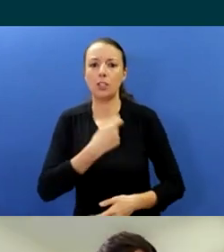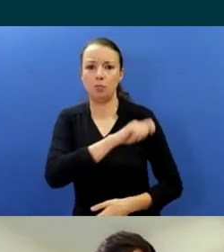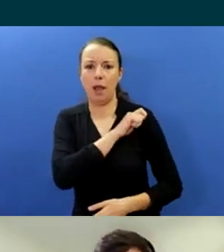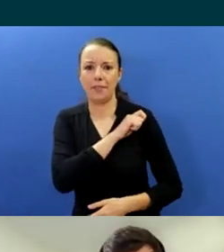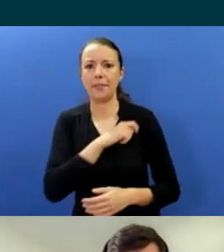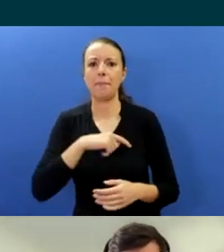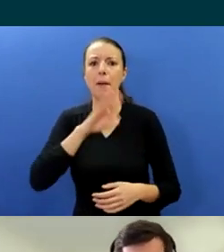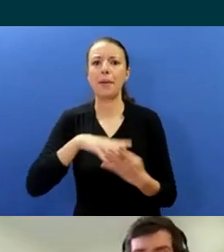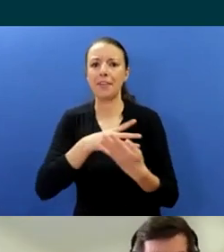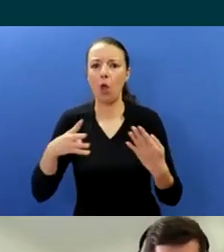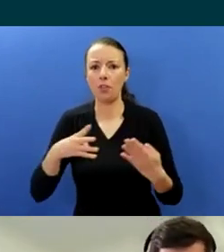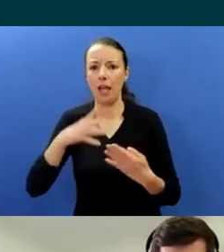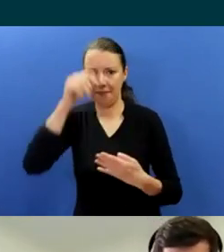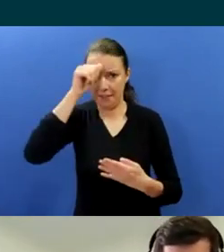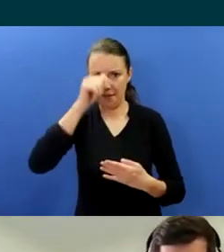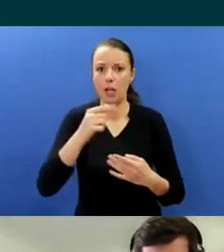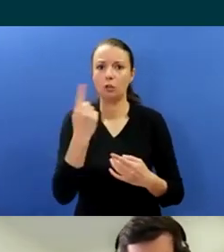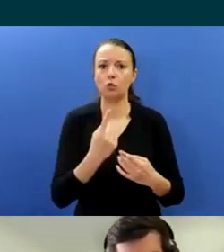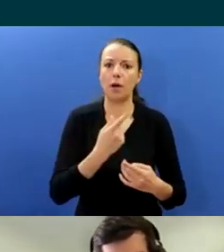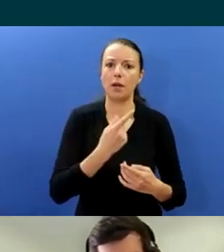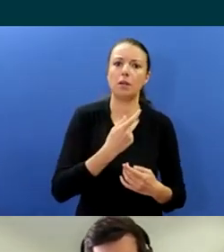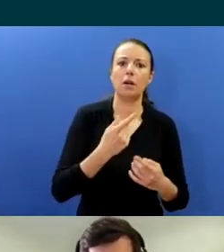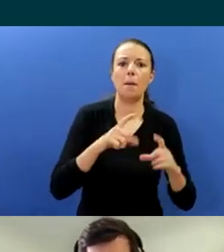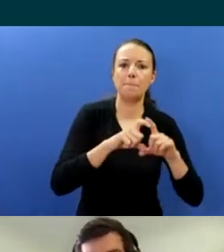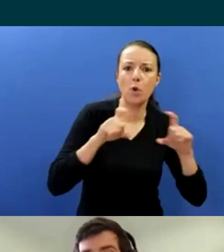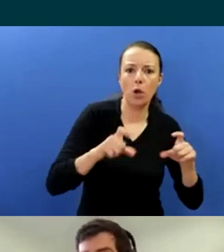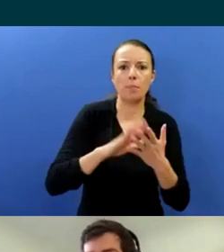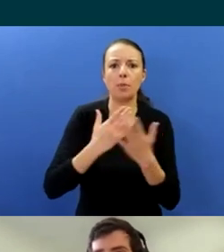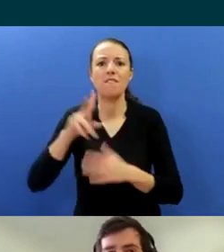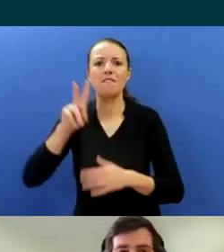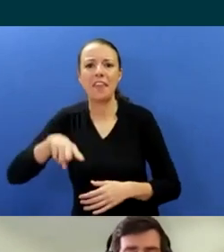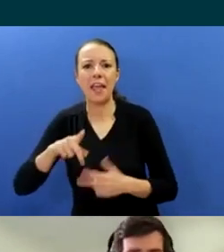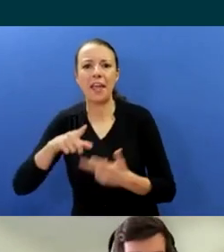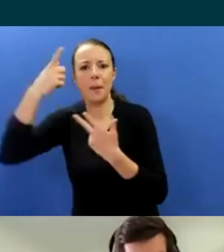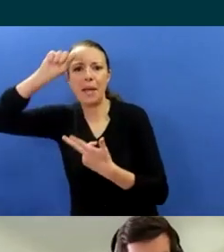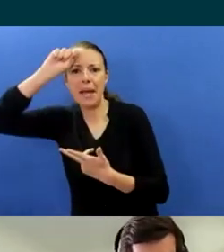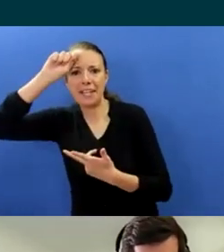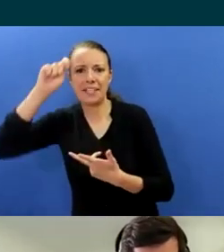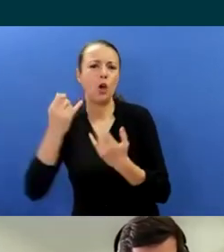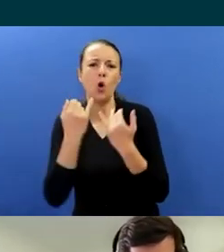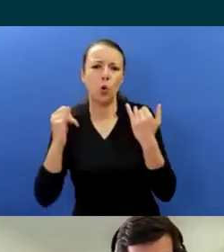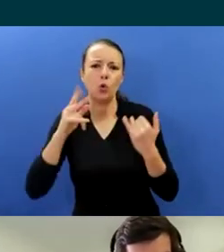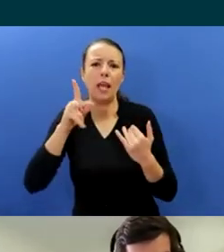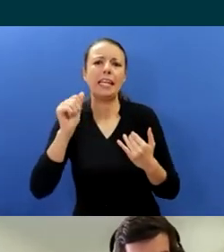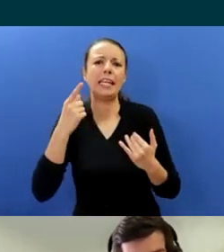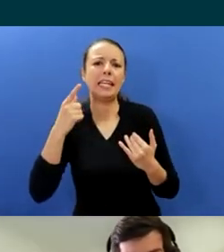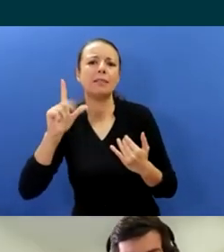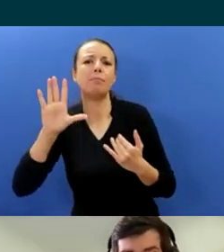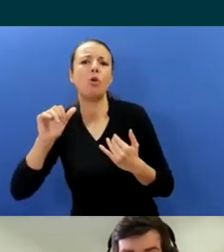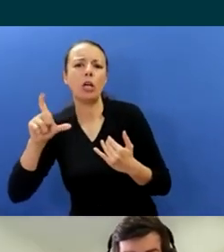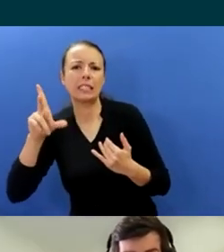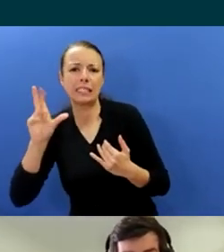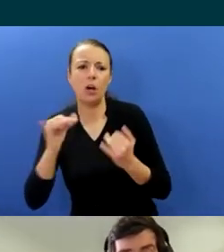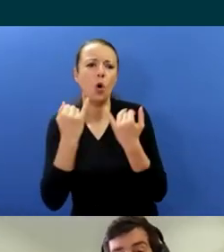in Berlin. At the moment, such traffic calm zones are being implemented in many European cities. The aim is